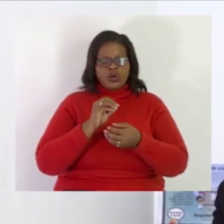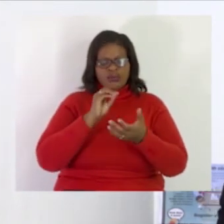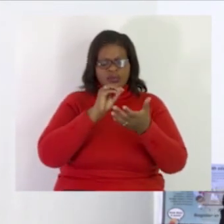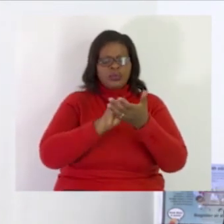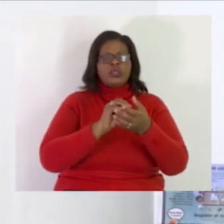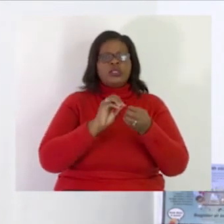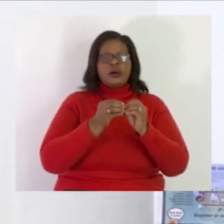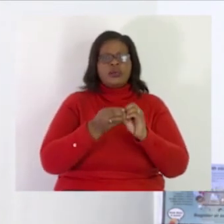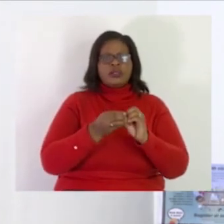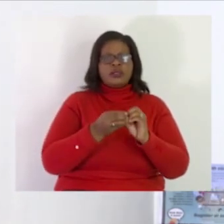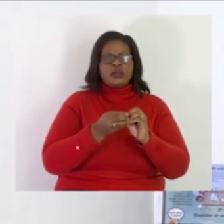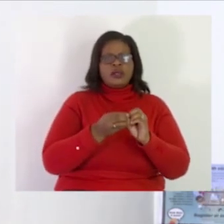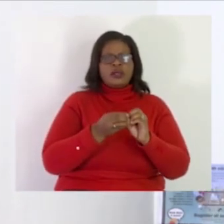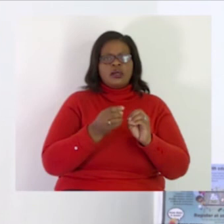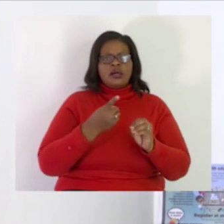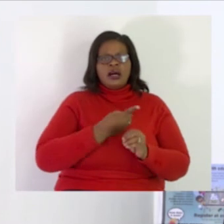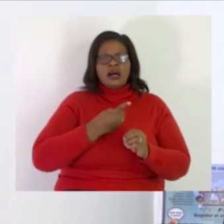I'll start with